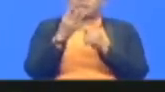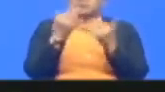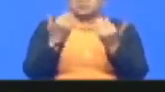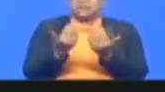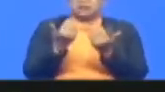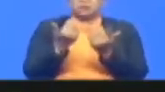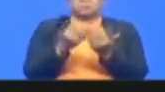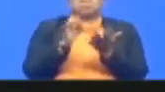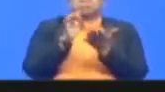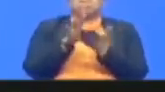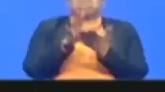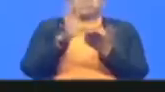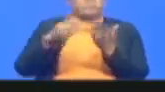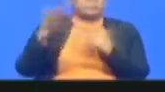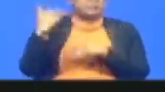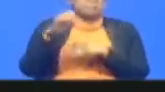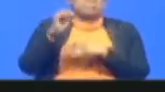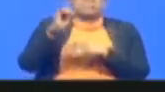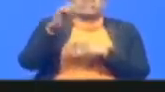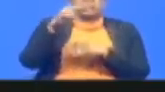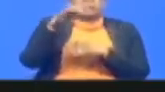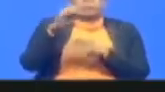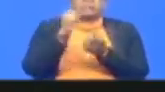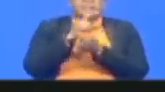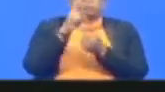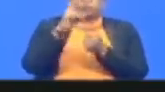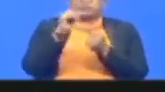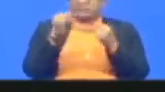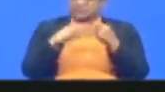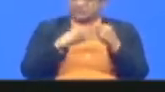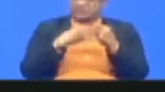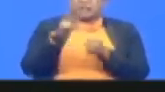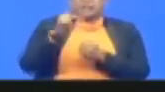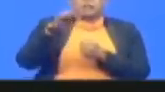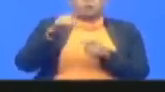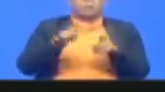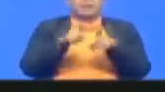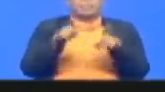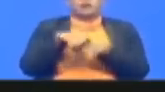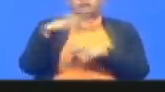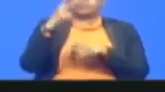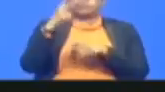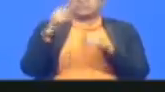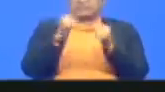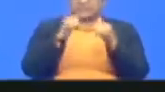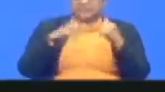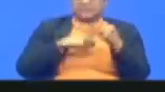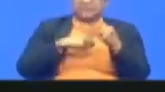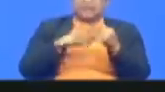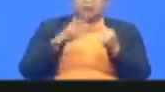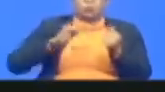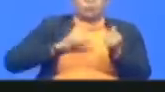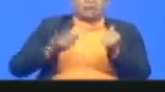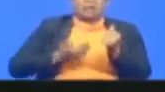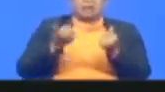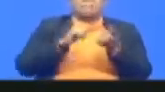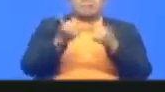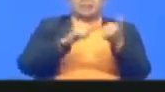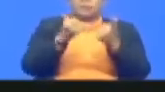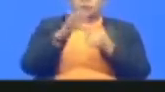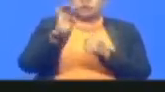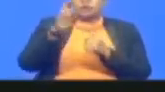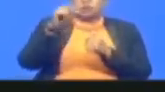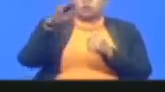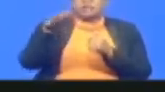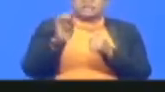place finish at the Singapore Marathon in December 2018. Kirwa is the brother of 2016 Olympic women's marathon silver medalist Eunice